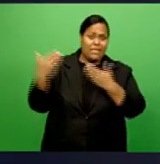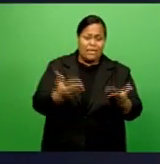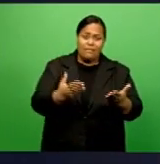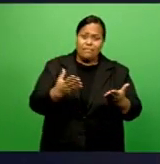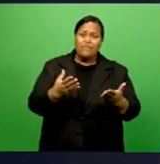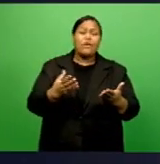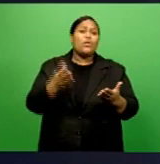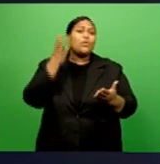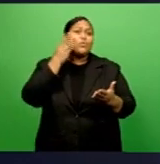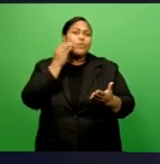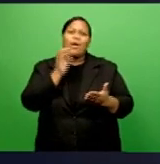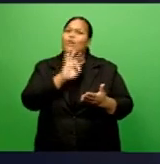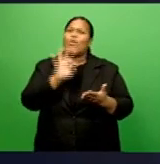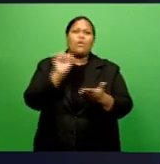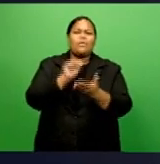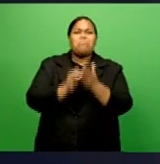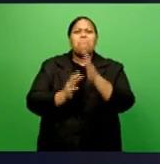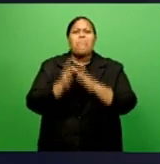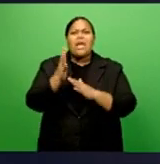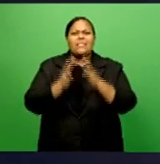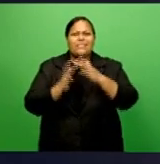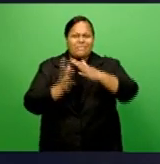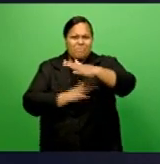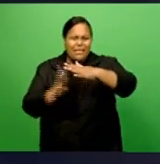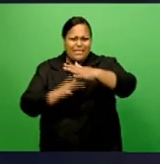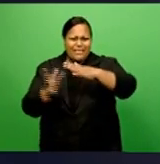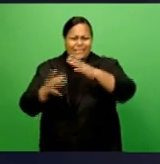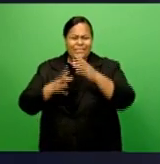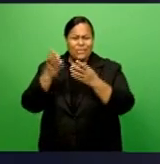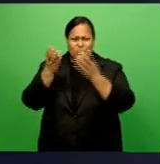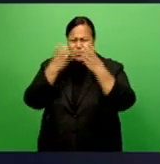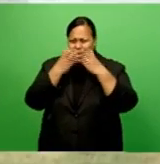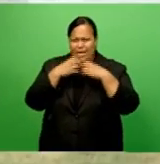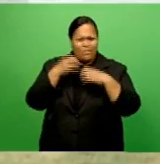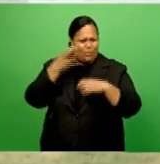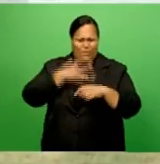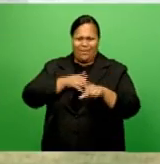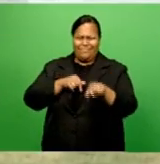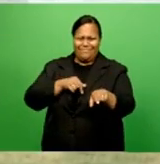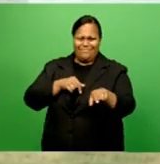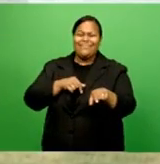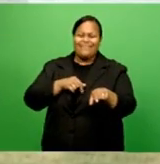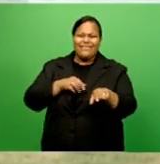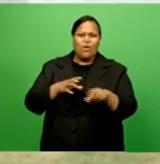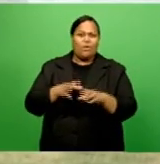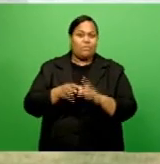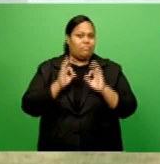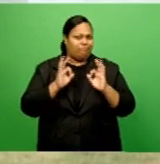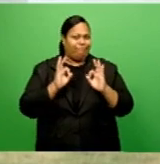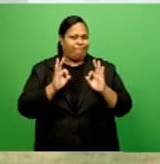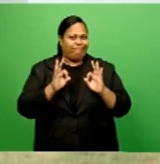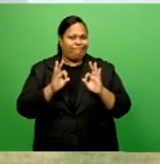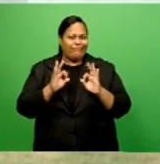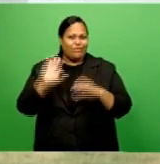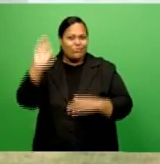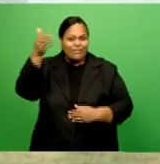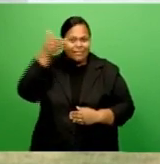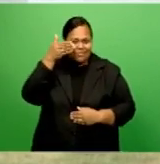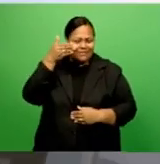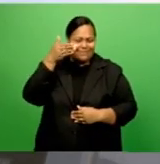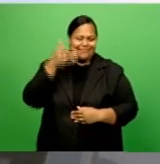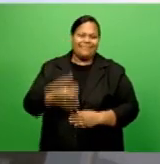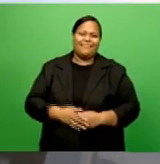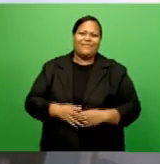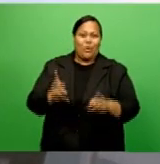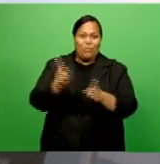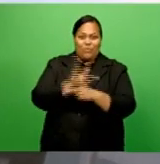from unburnt cane. It would be even more premium for